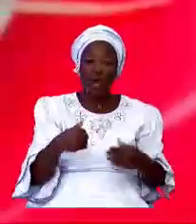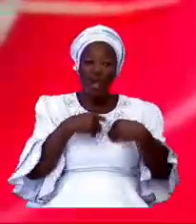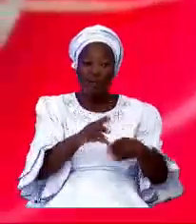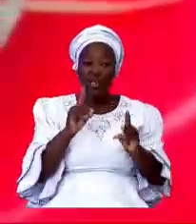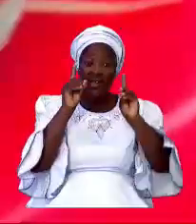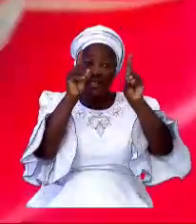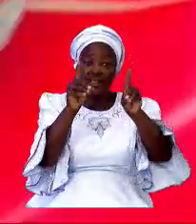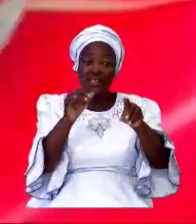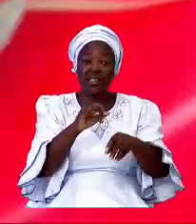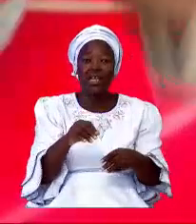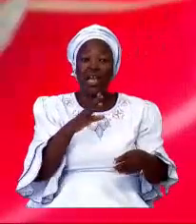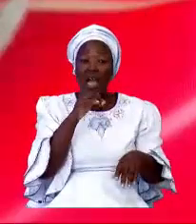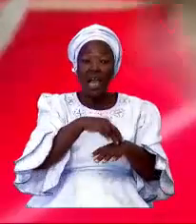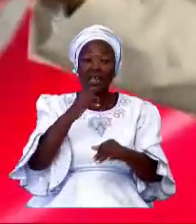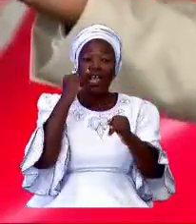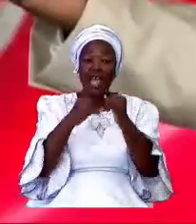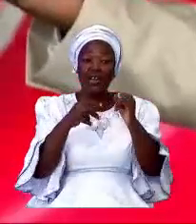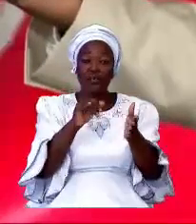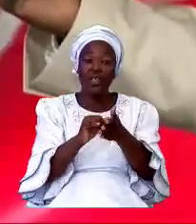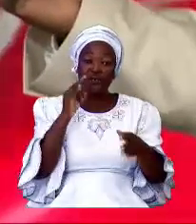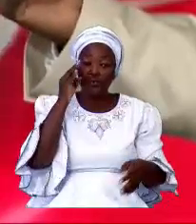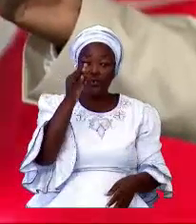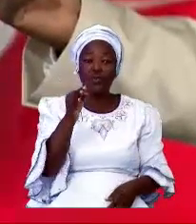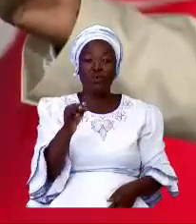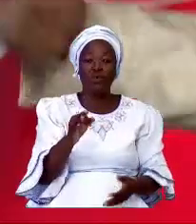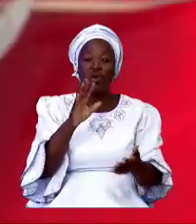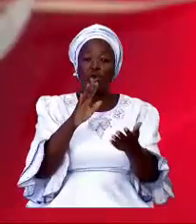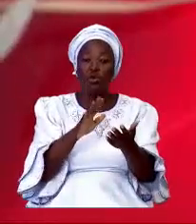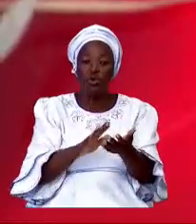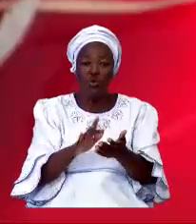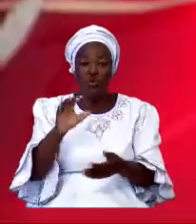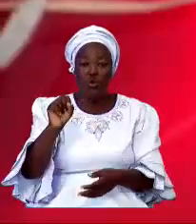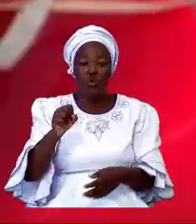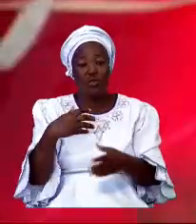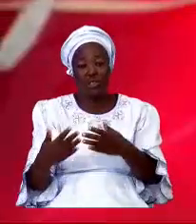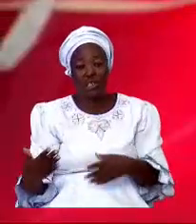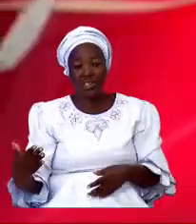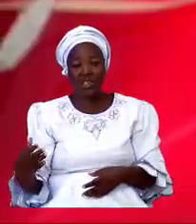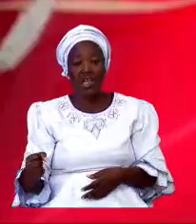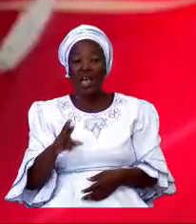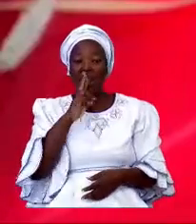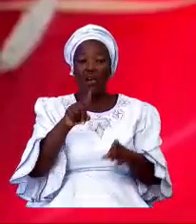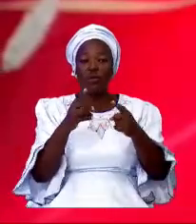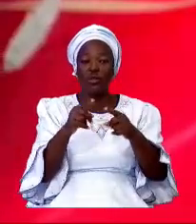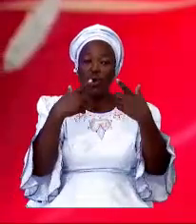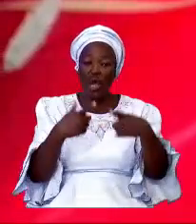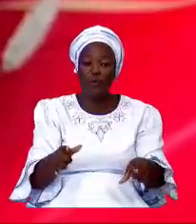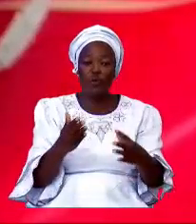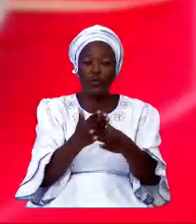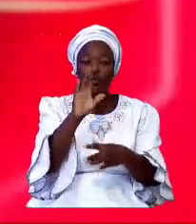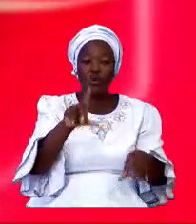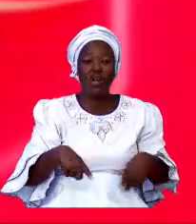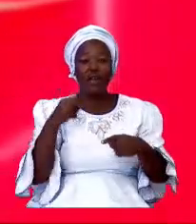from today, and you have a destiny. At the end of that future,